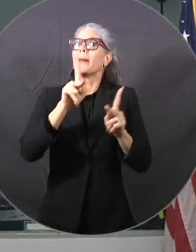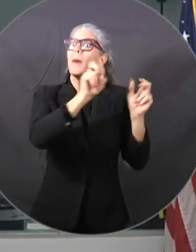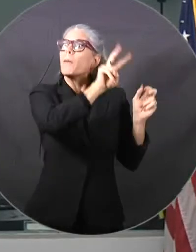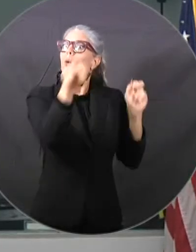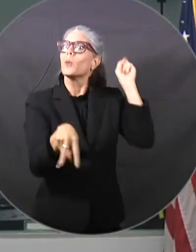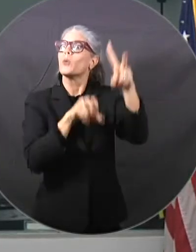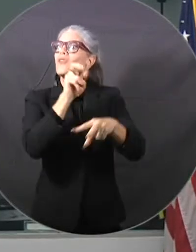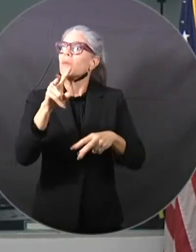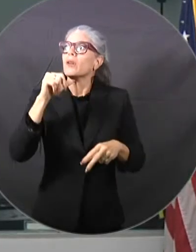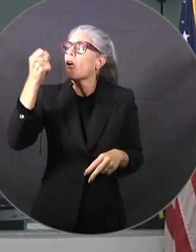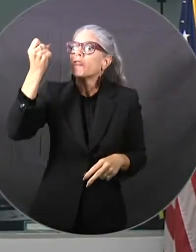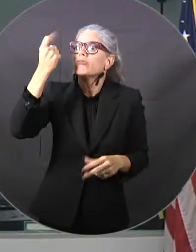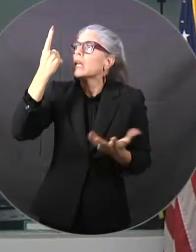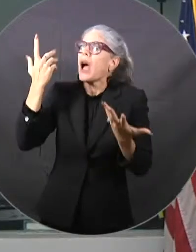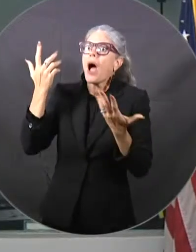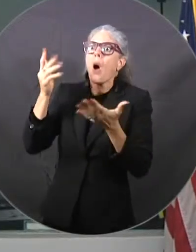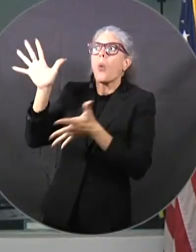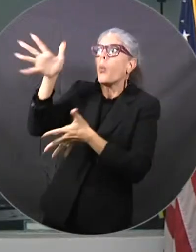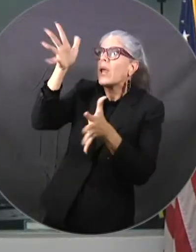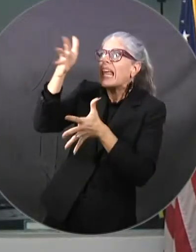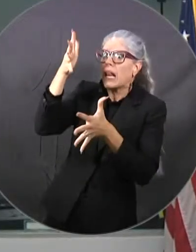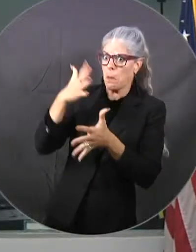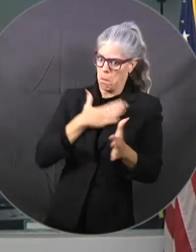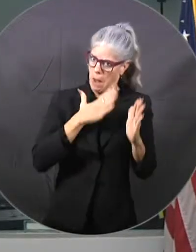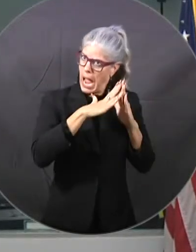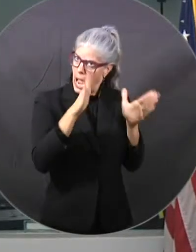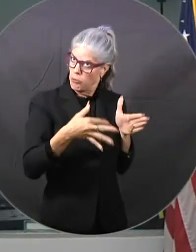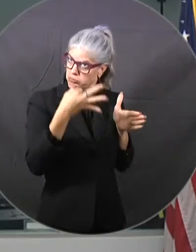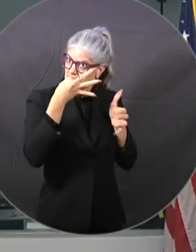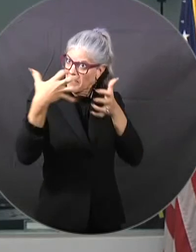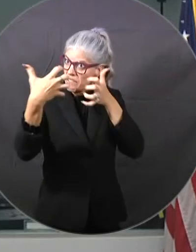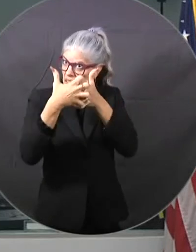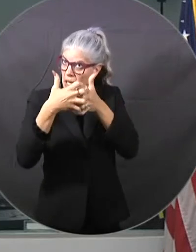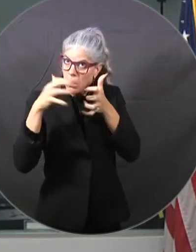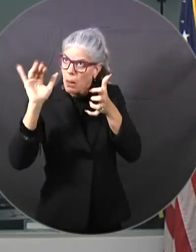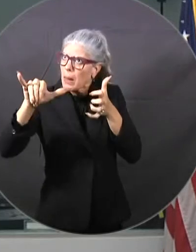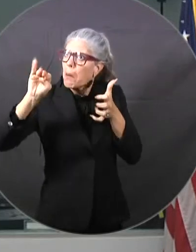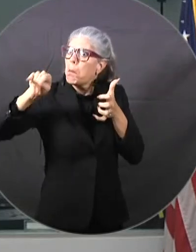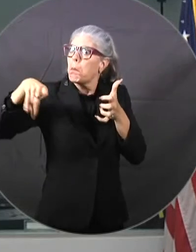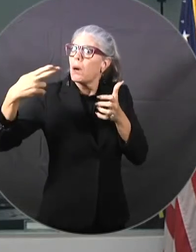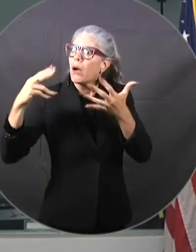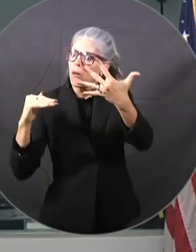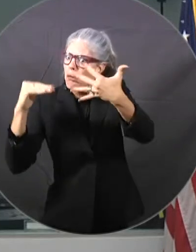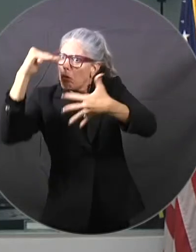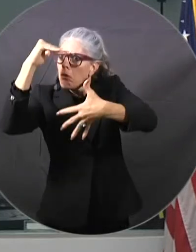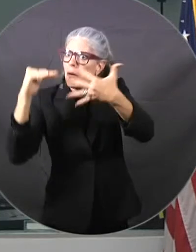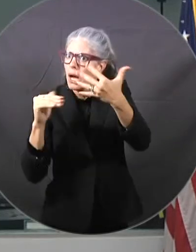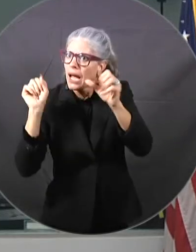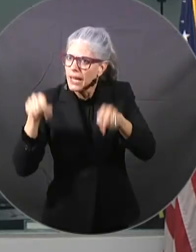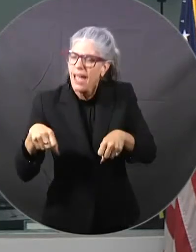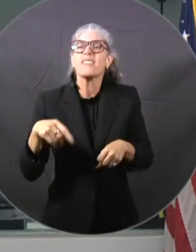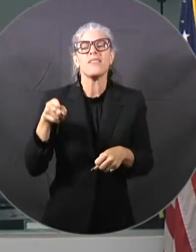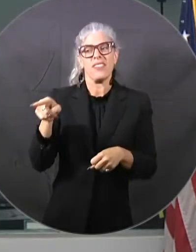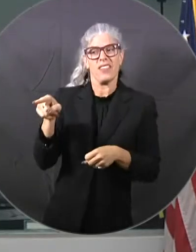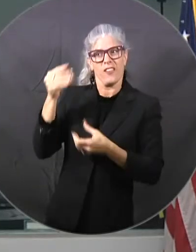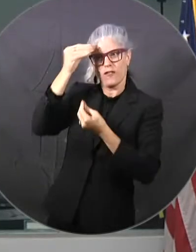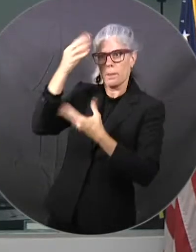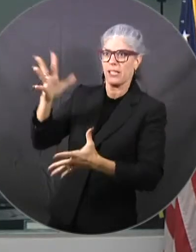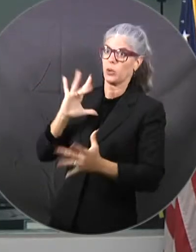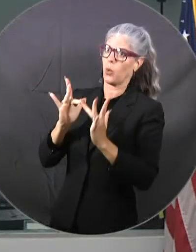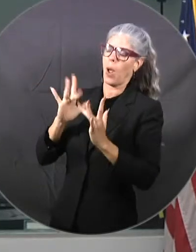guide now. And again, thanks to my comm staff for putting that together. I really appreciate that. Again, want to reiterate, you can follow us